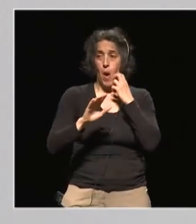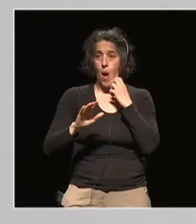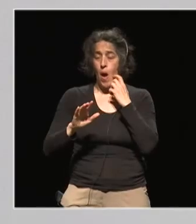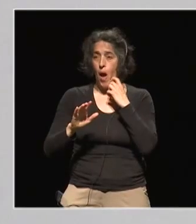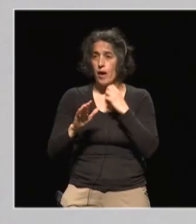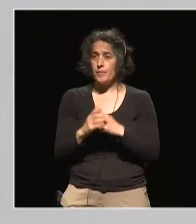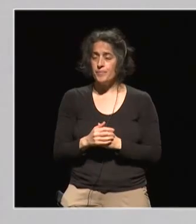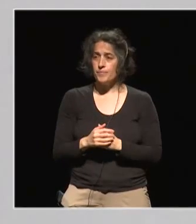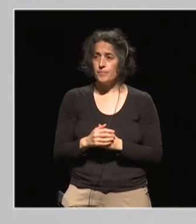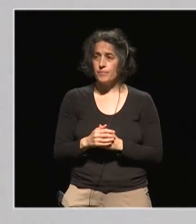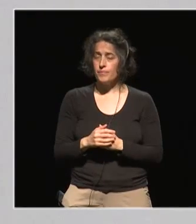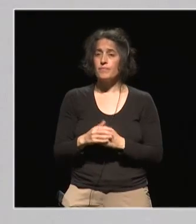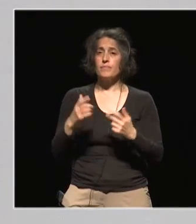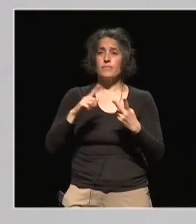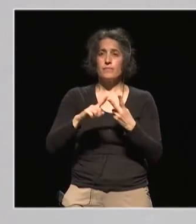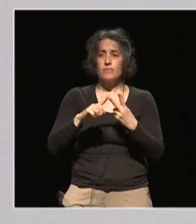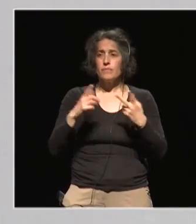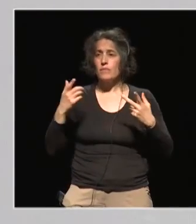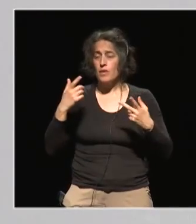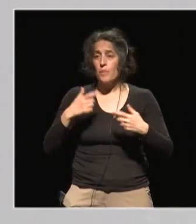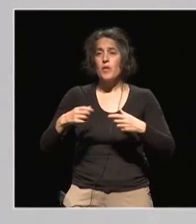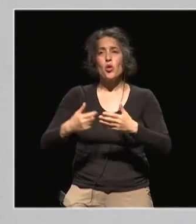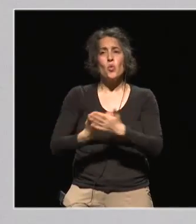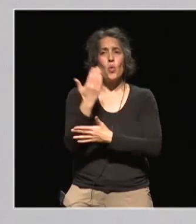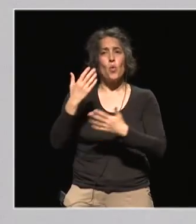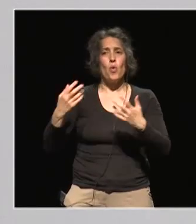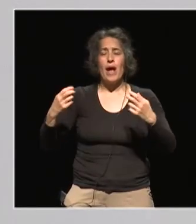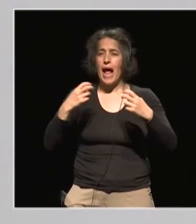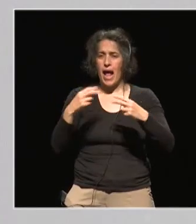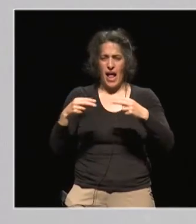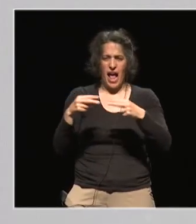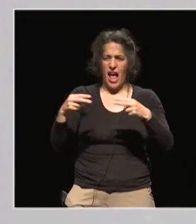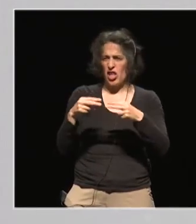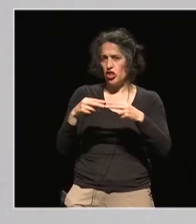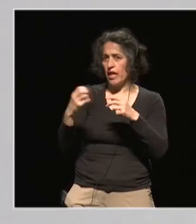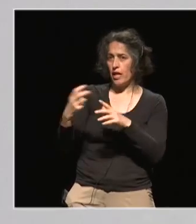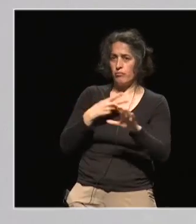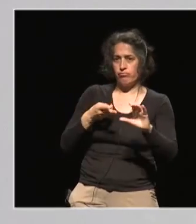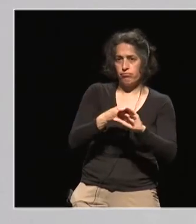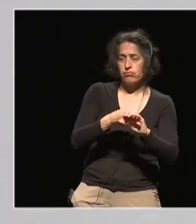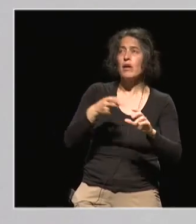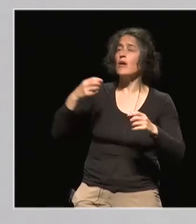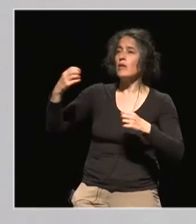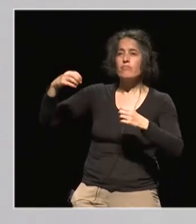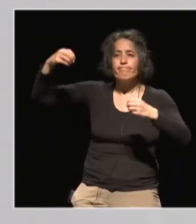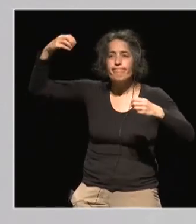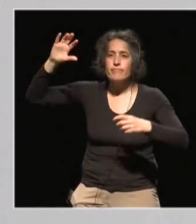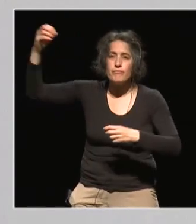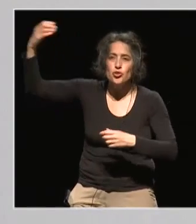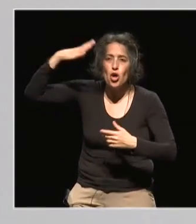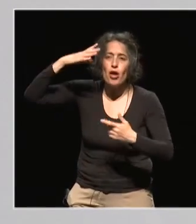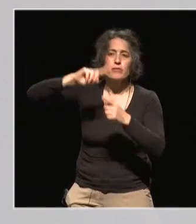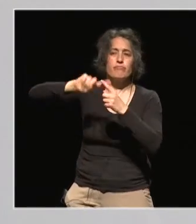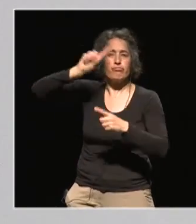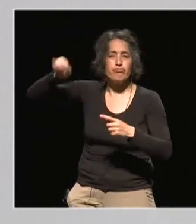to build its renewable energy systems efficiently. And this all is using